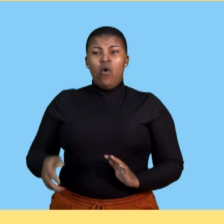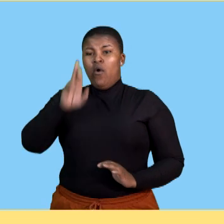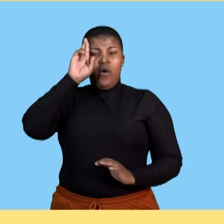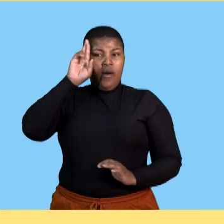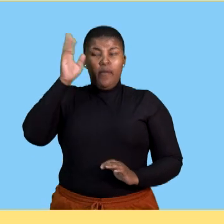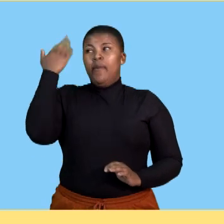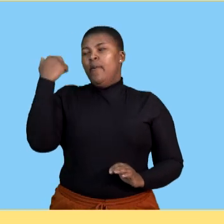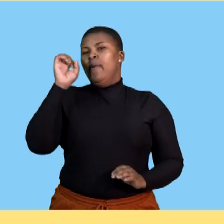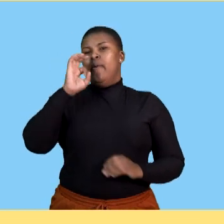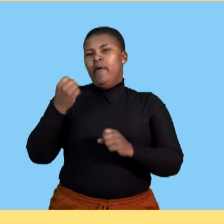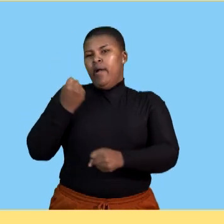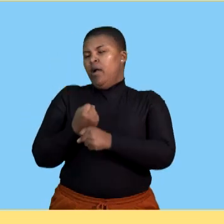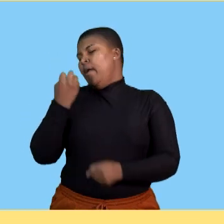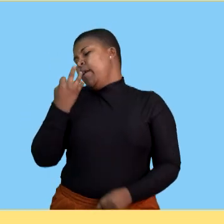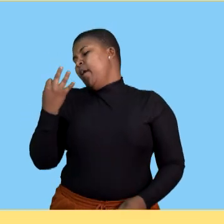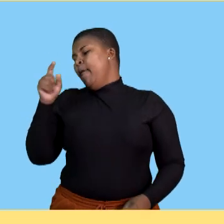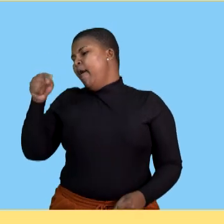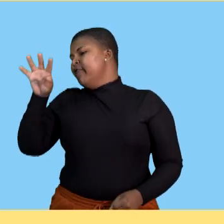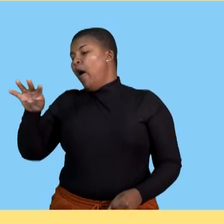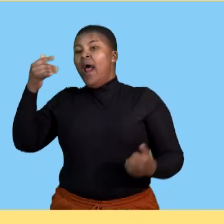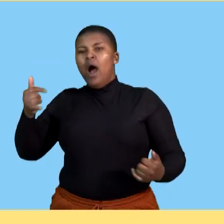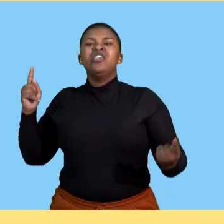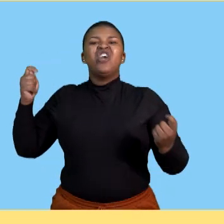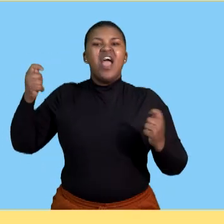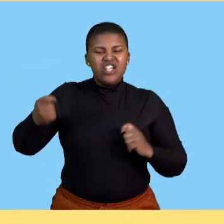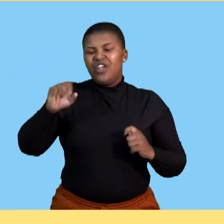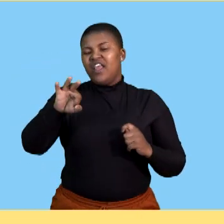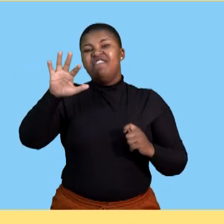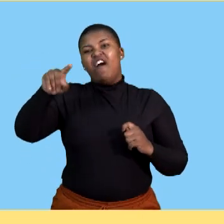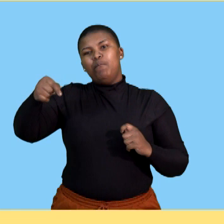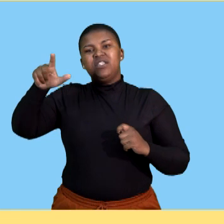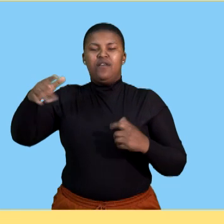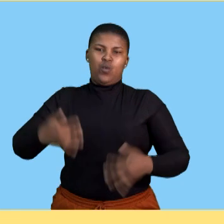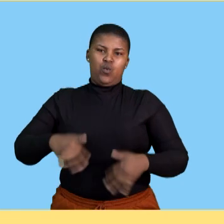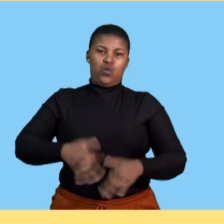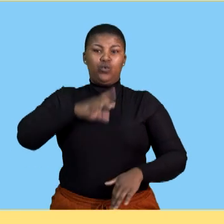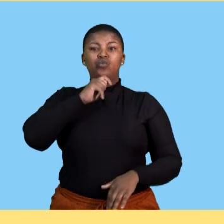was 33.4, now it's 35.7. It has increased from